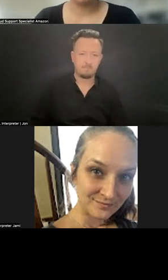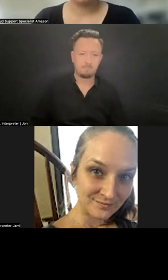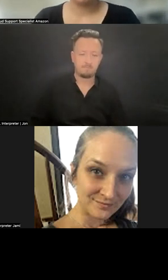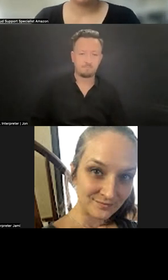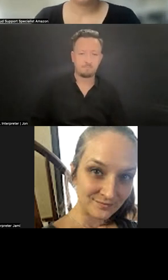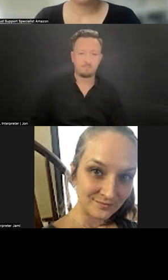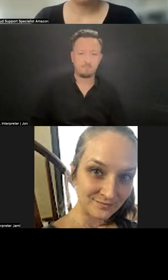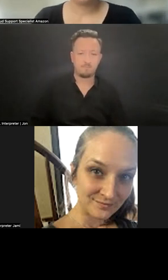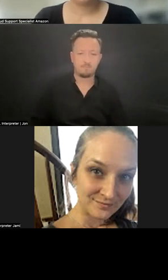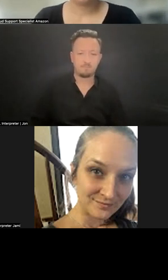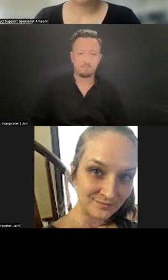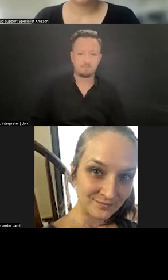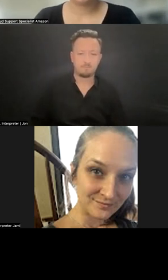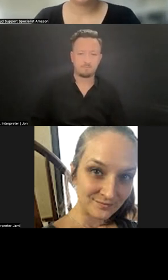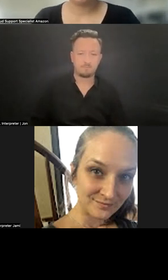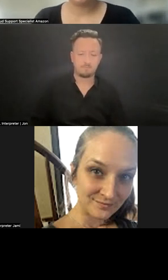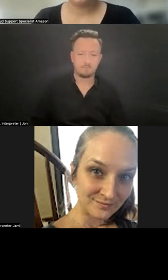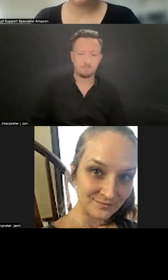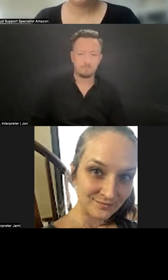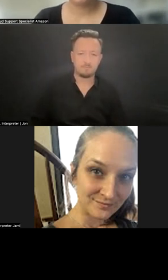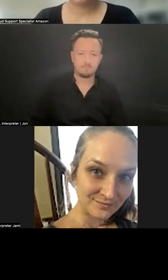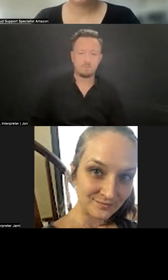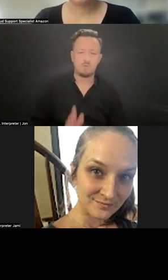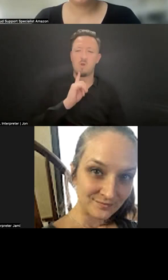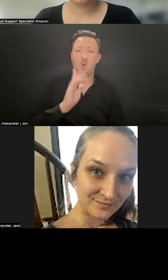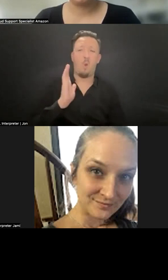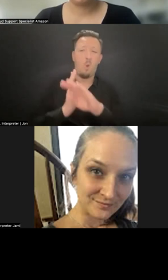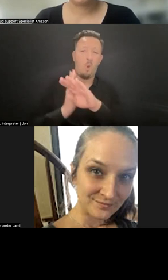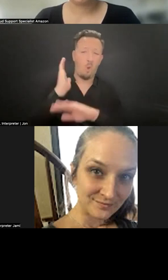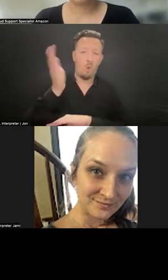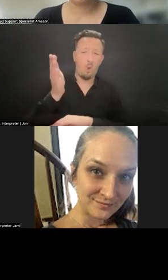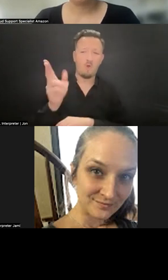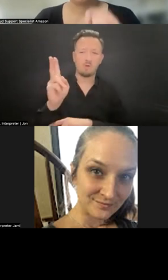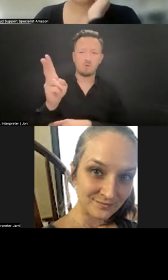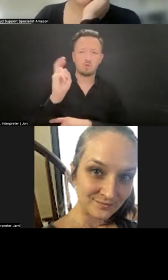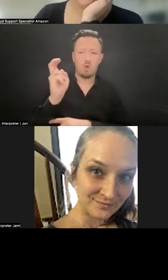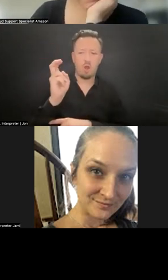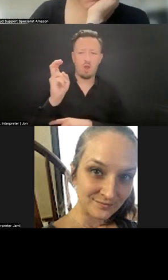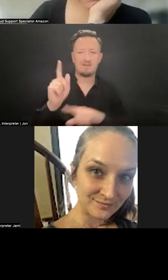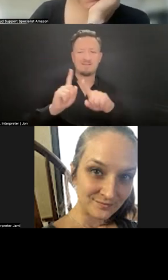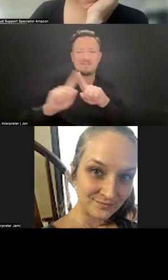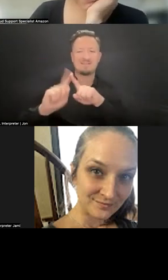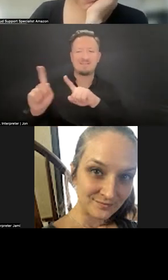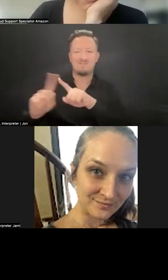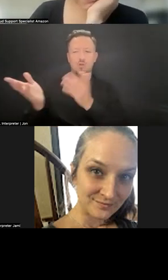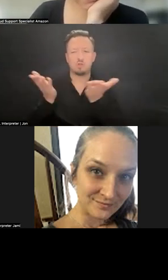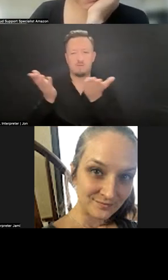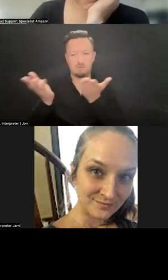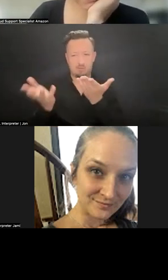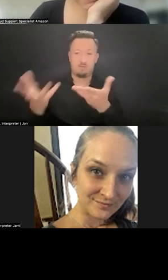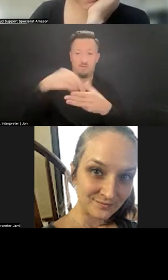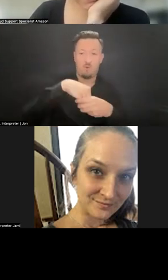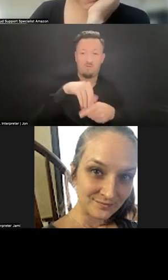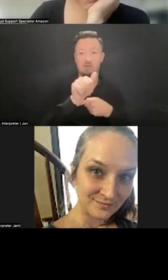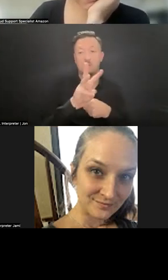over 200 plus services that run in AWS,